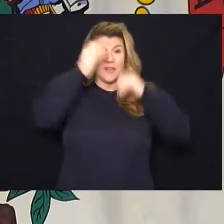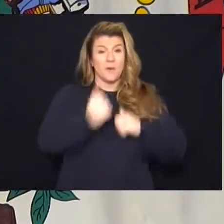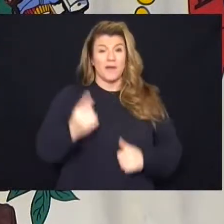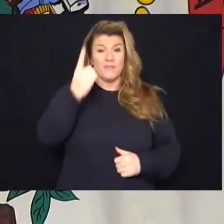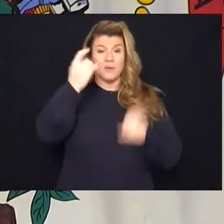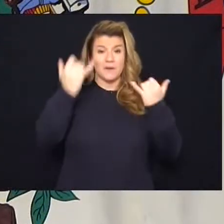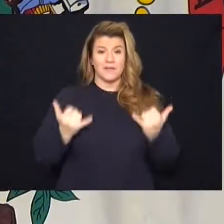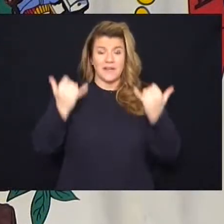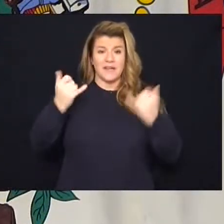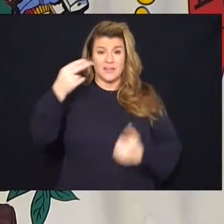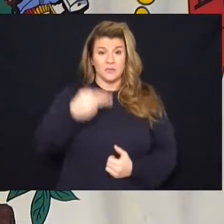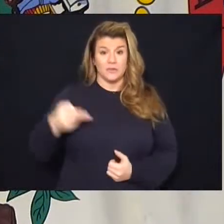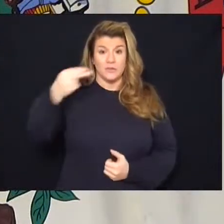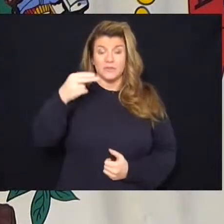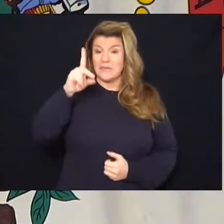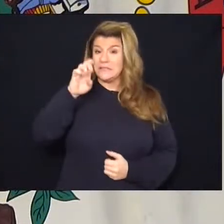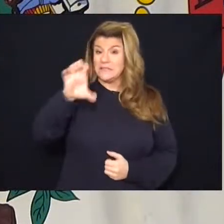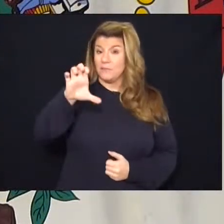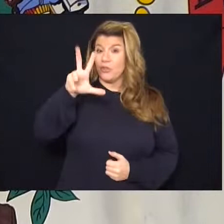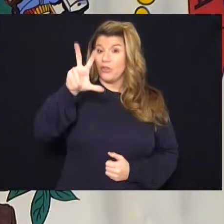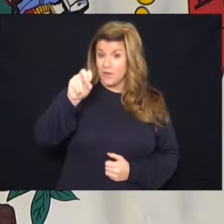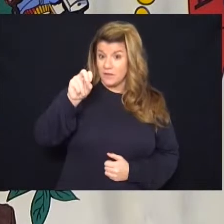everyone. It's Thursday, December the 30th.